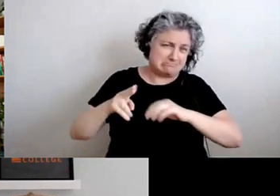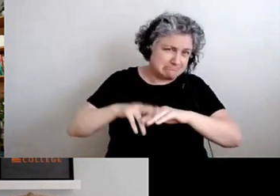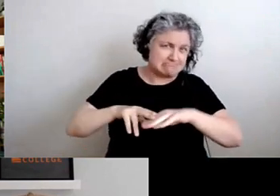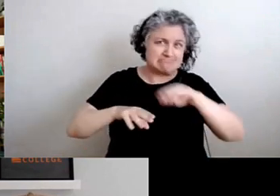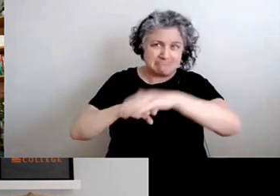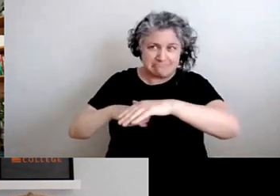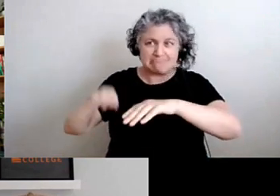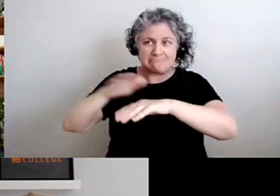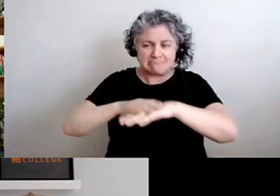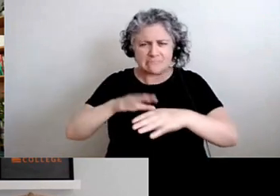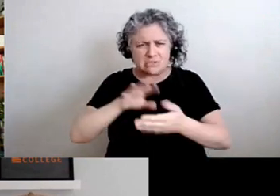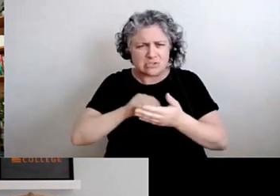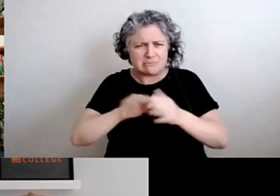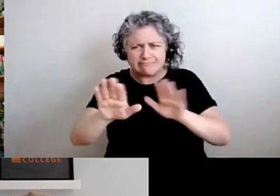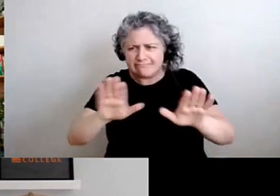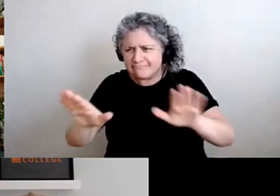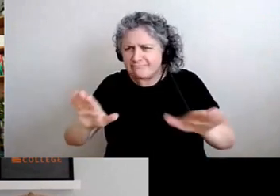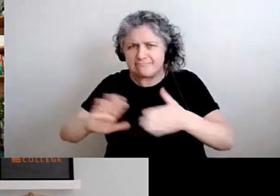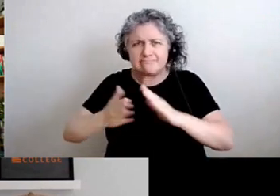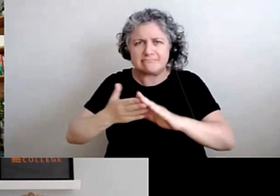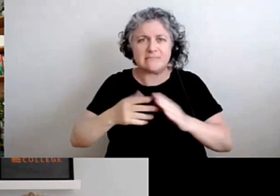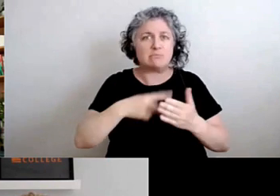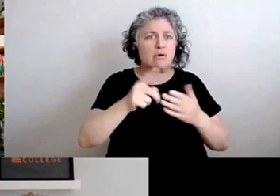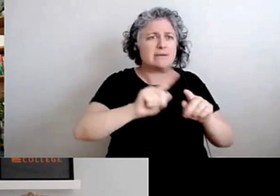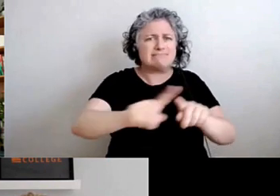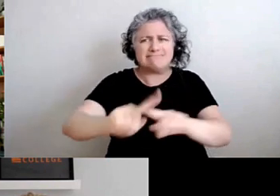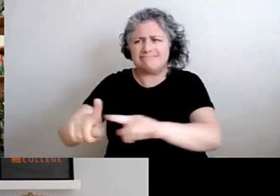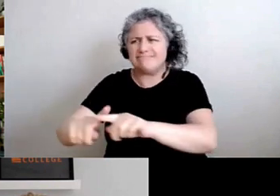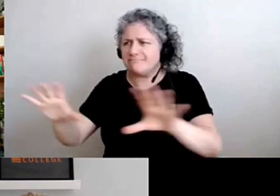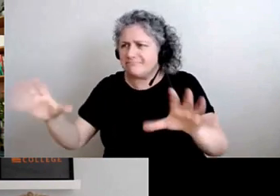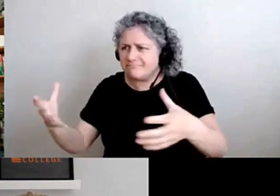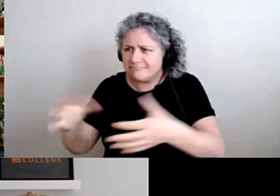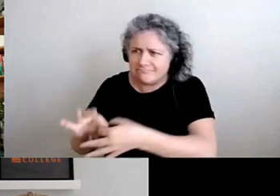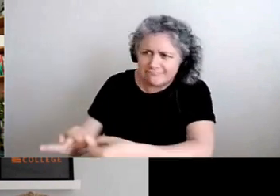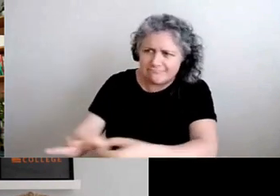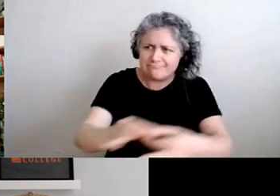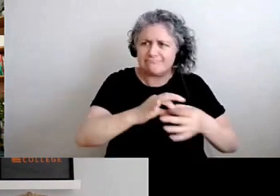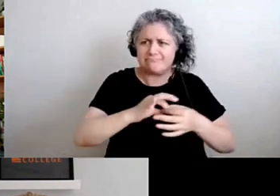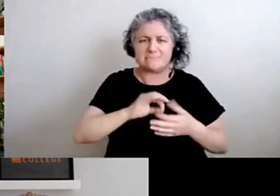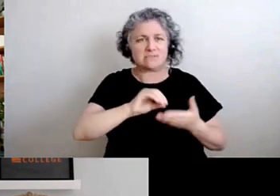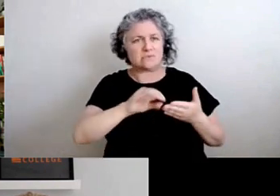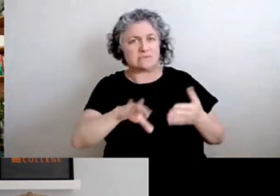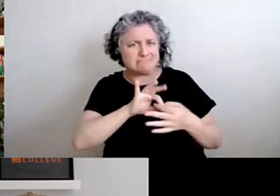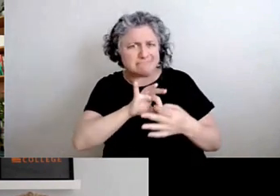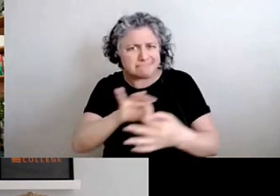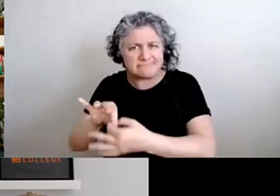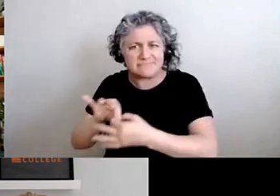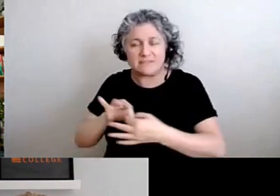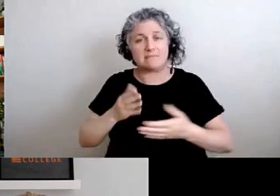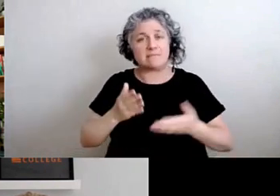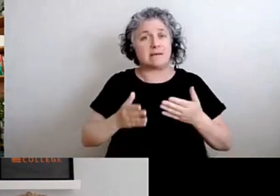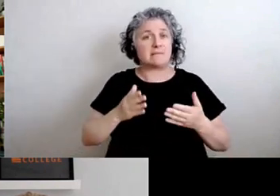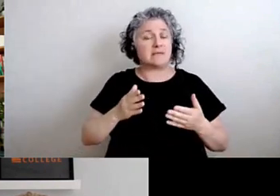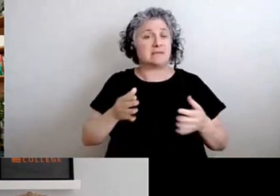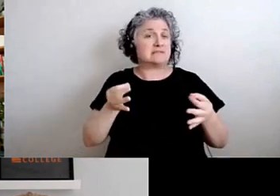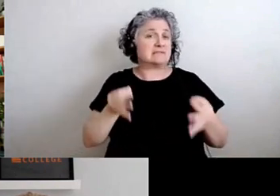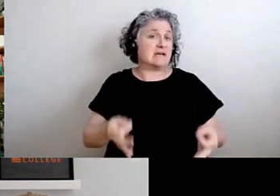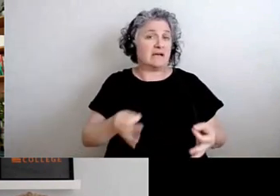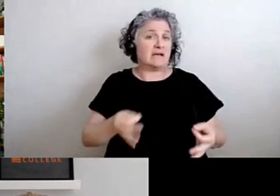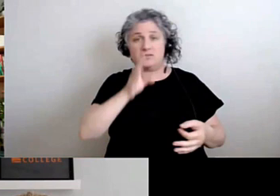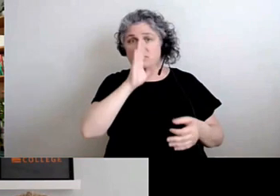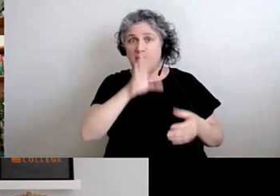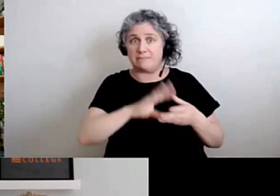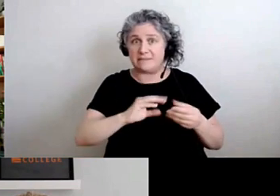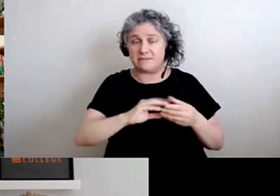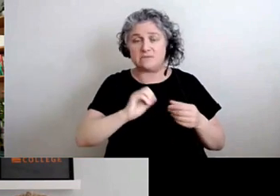your community, you're trying to connect with the programs, connect with the learners. So you may choose or not be there yet in terms of direct messaging with some